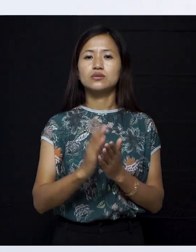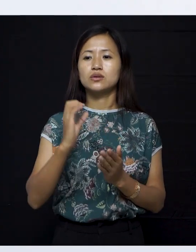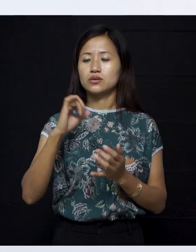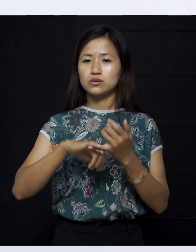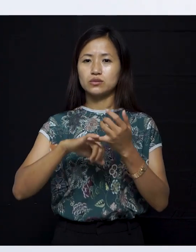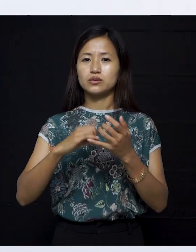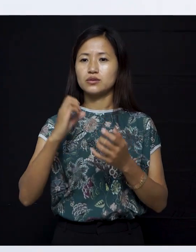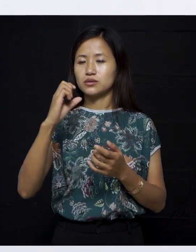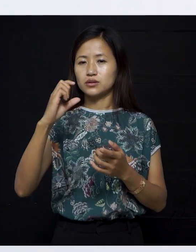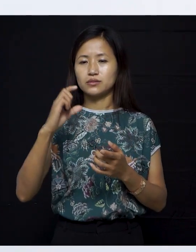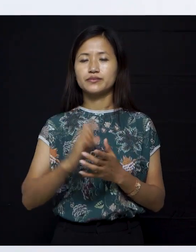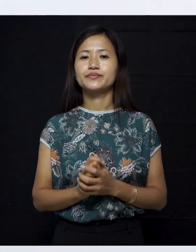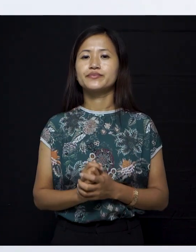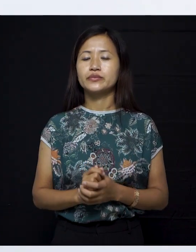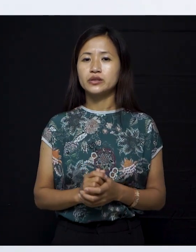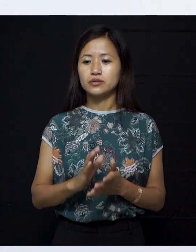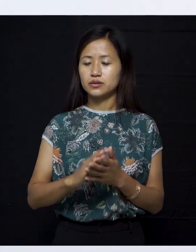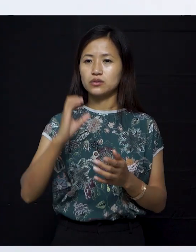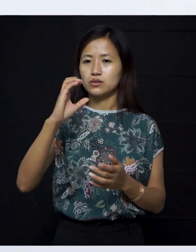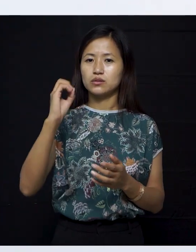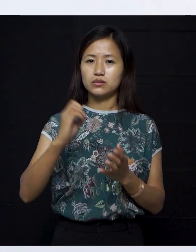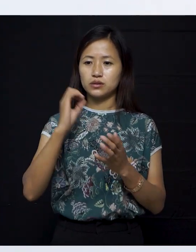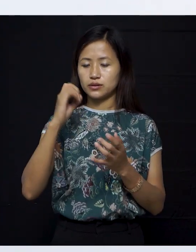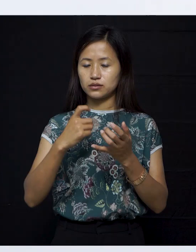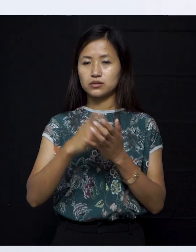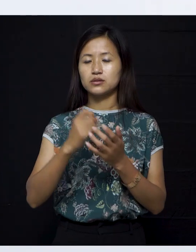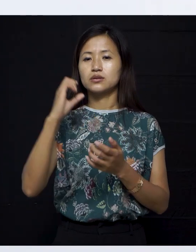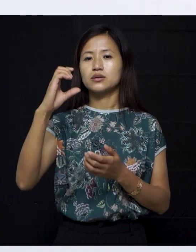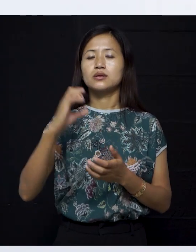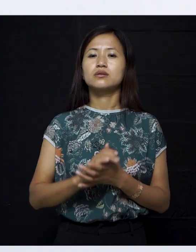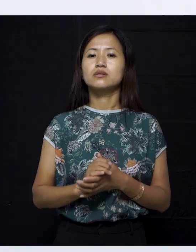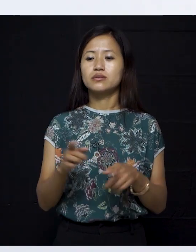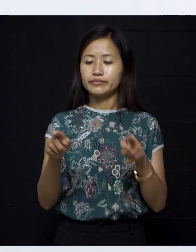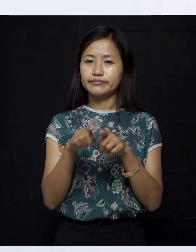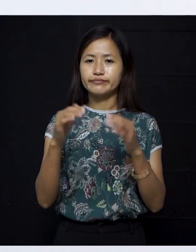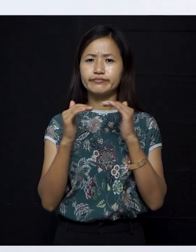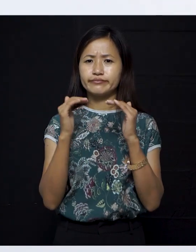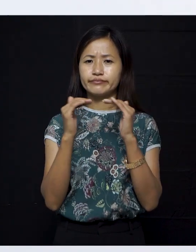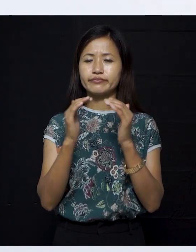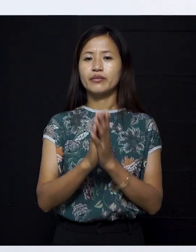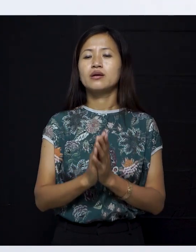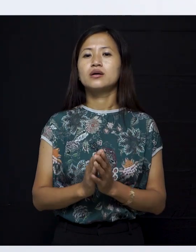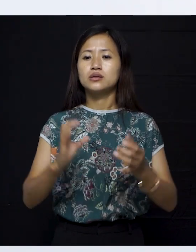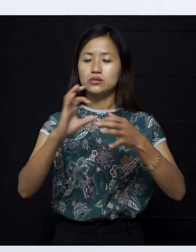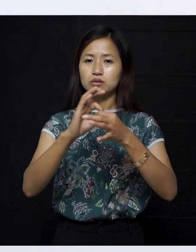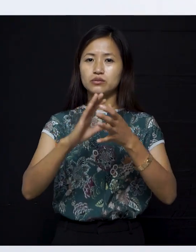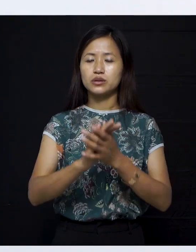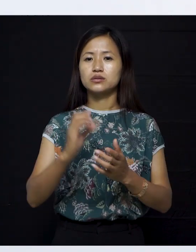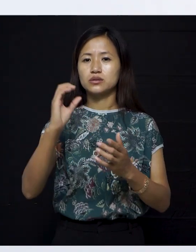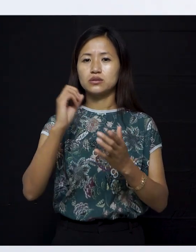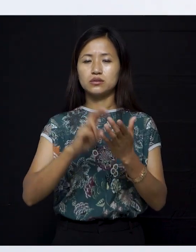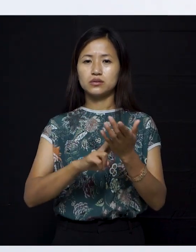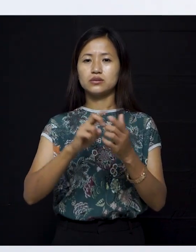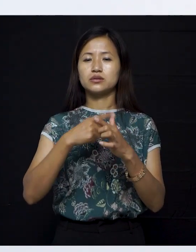clause, okay? And in a coordinate clause, there will be 2 equal clauses. 2 equal clauses joined by a conjunction, which